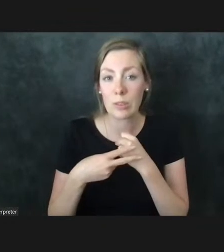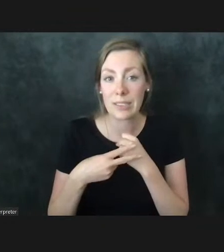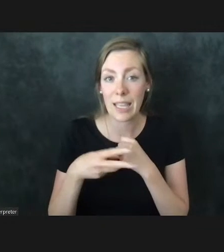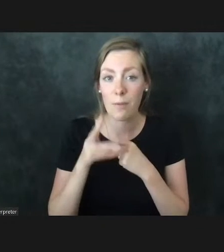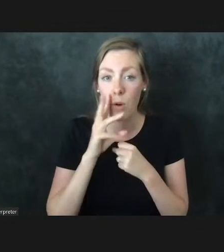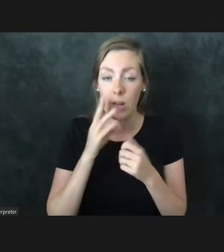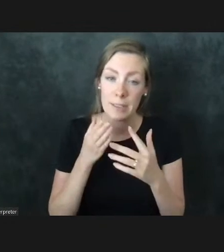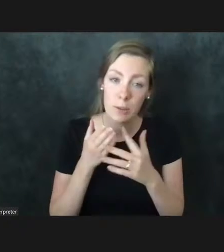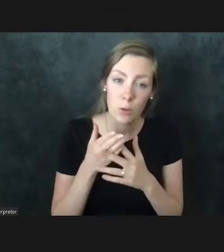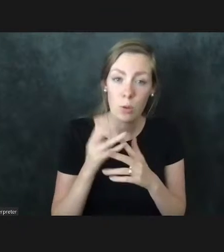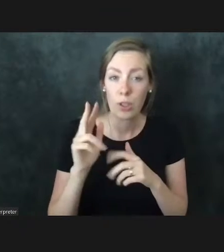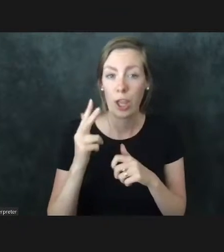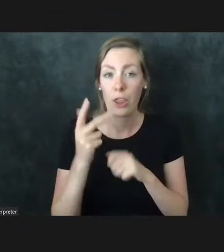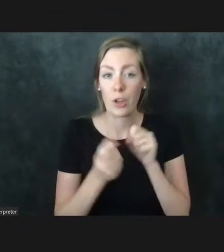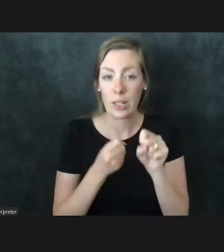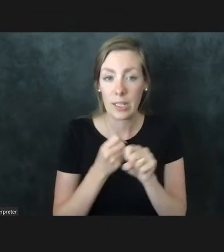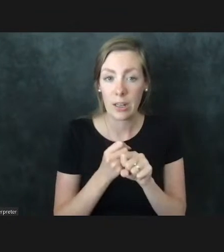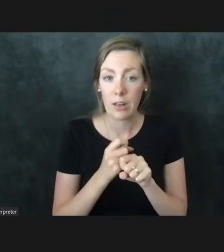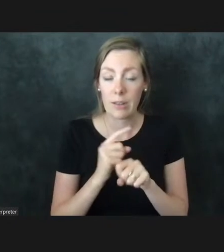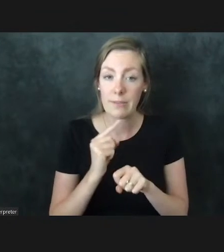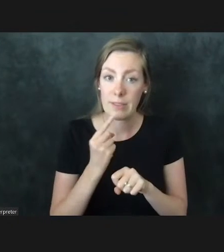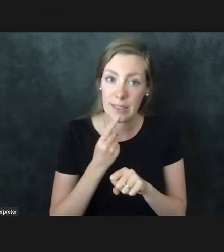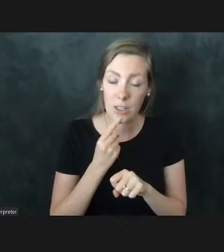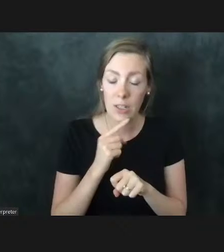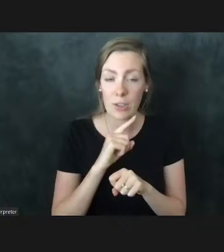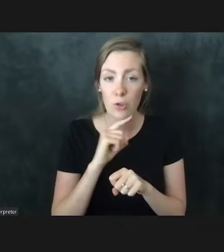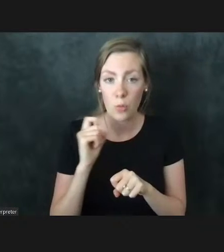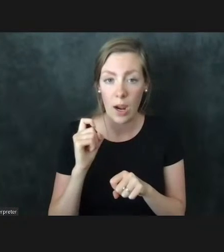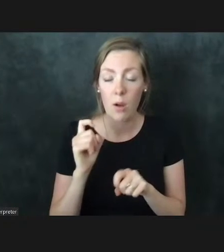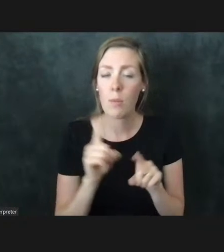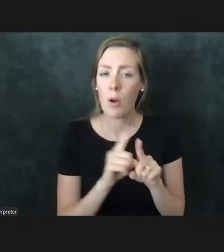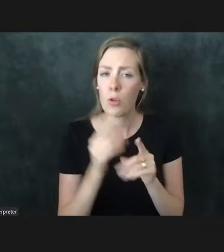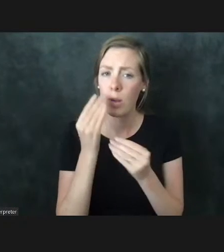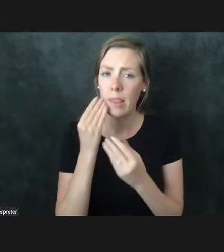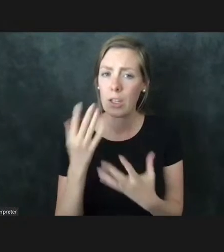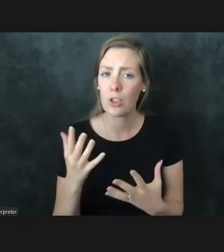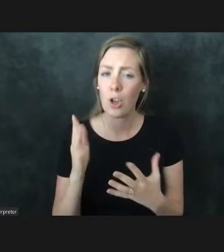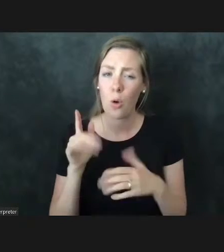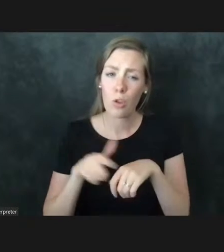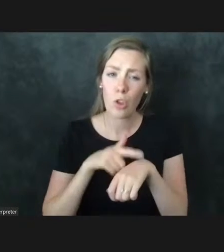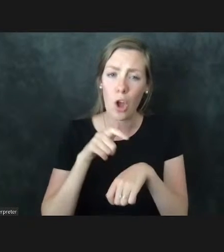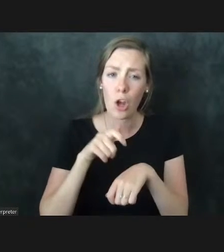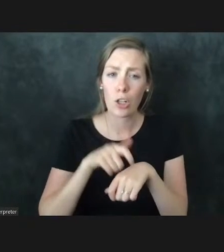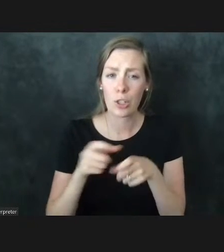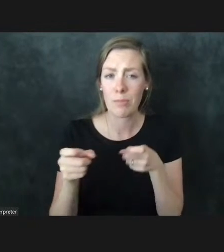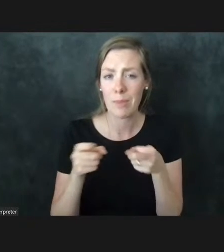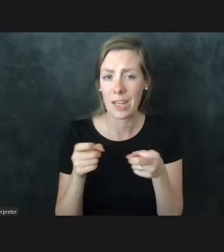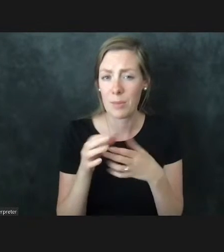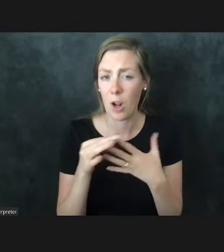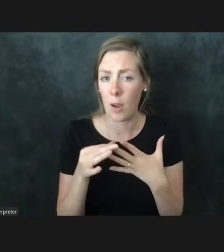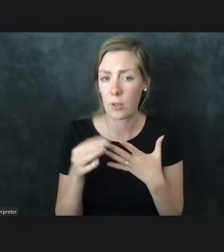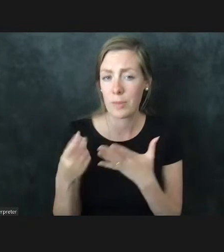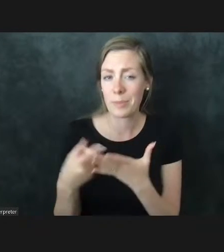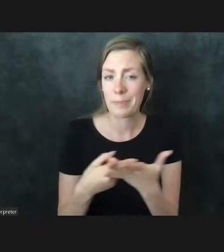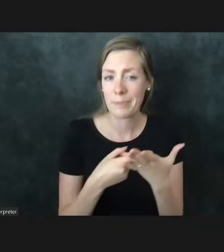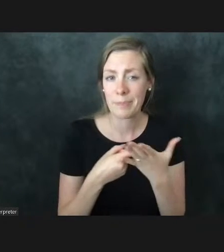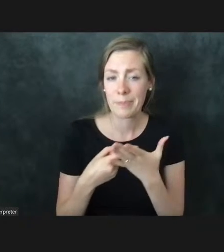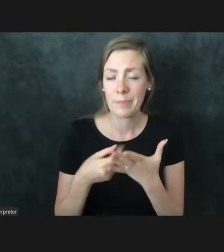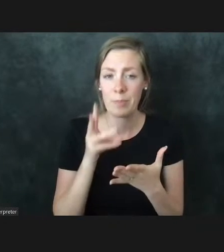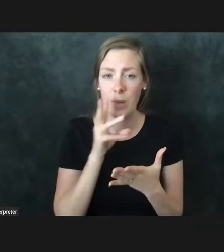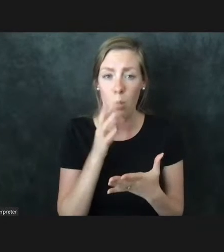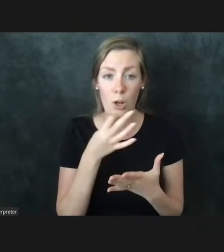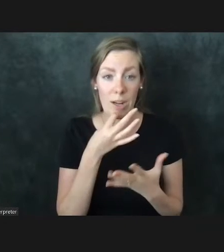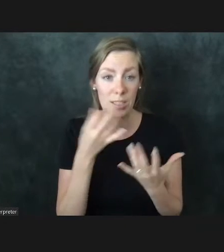third year of severe drought, I also want you to know longer-term drought management options are being discussed by water experts and